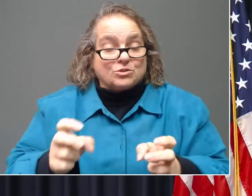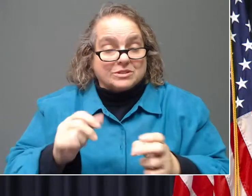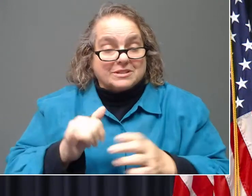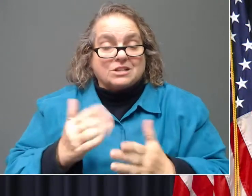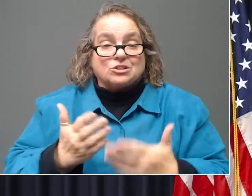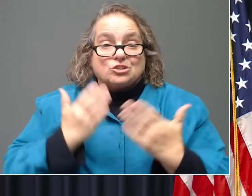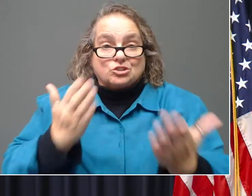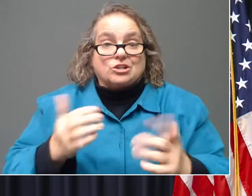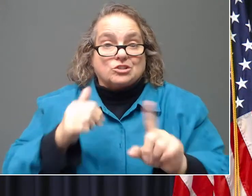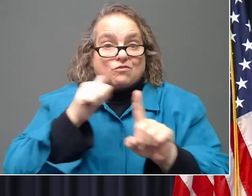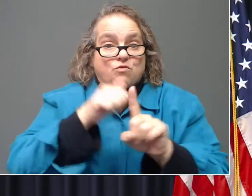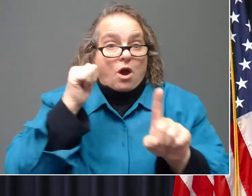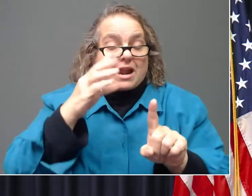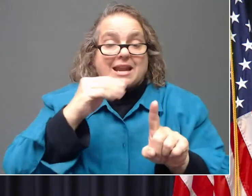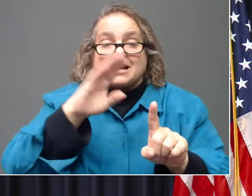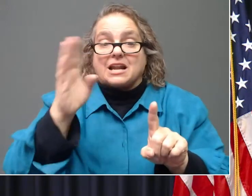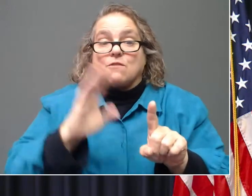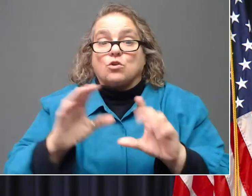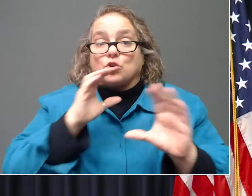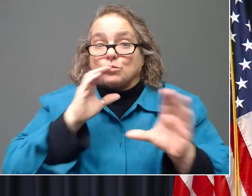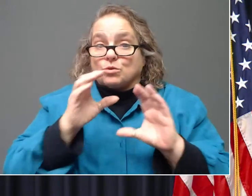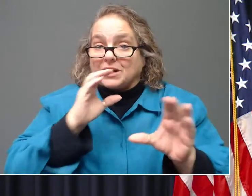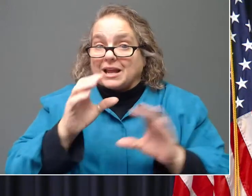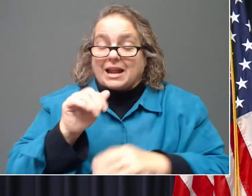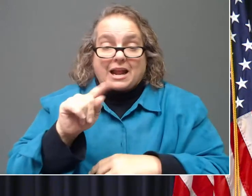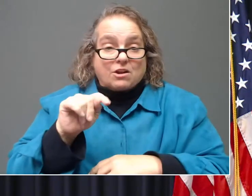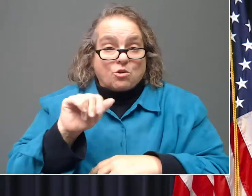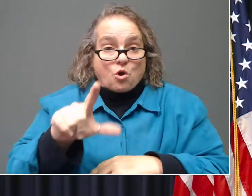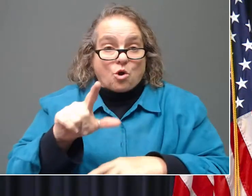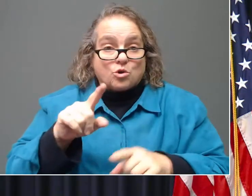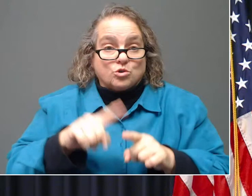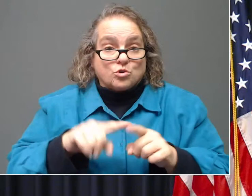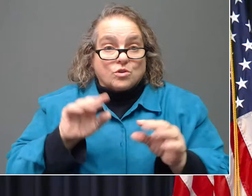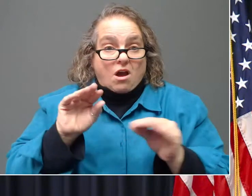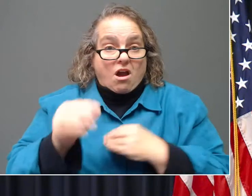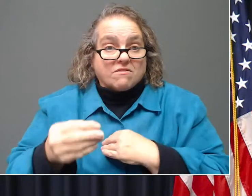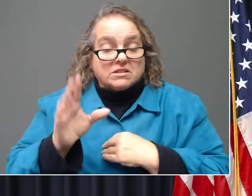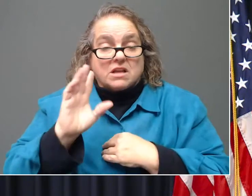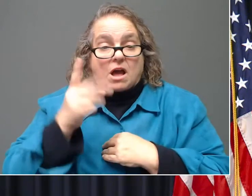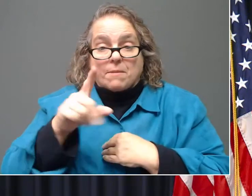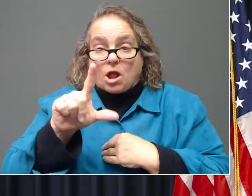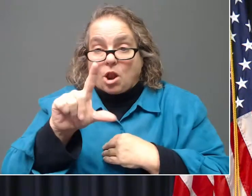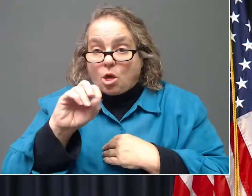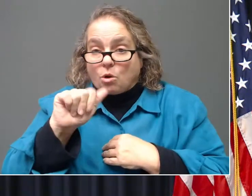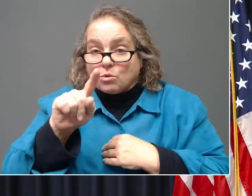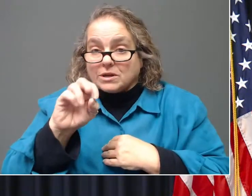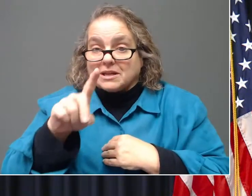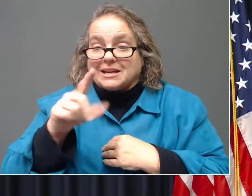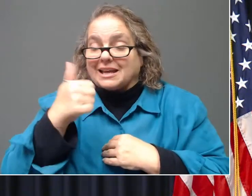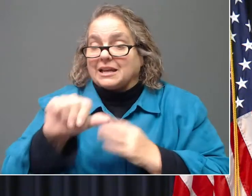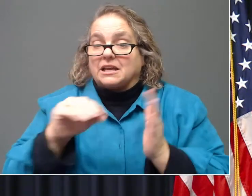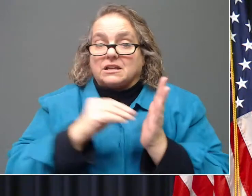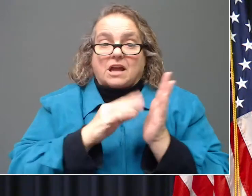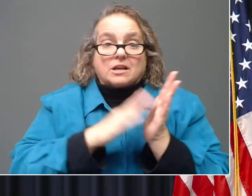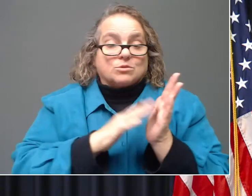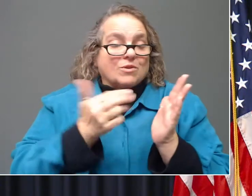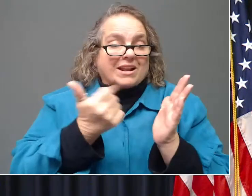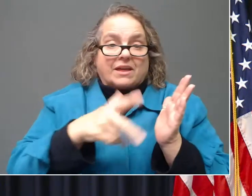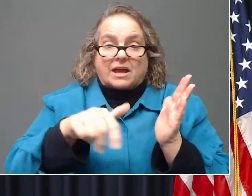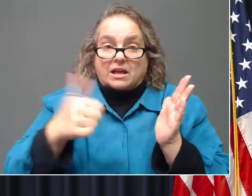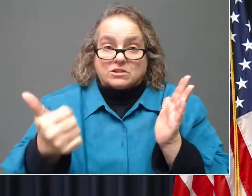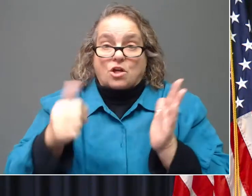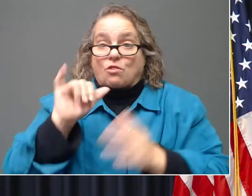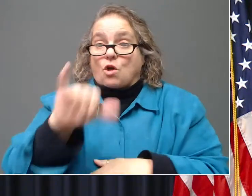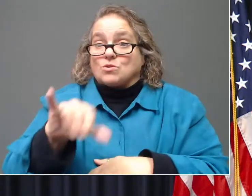never communicated at all to the office, uploaded any documents or anything else. Those claims are going to get